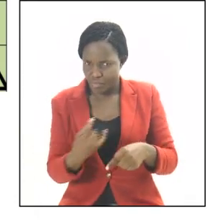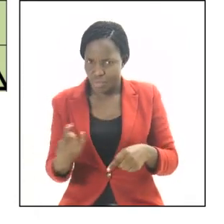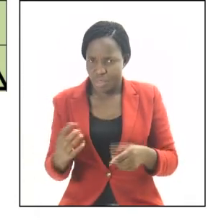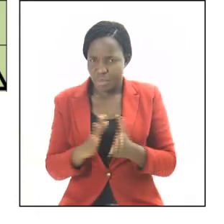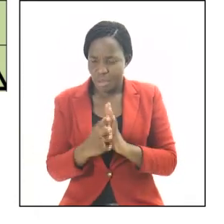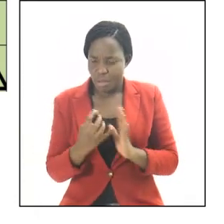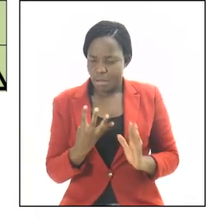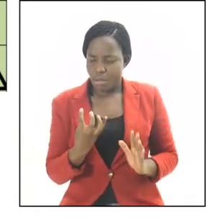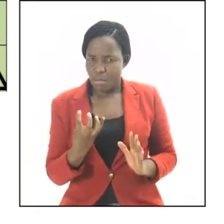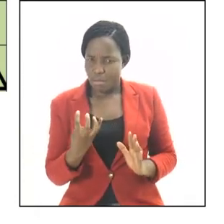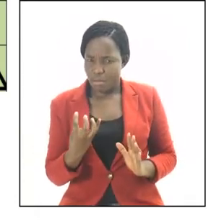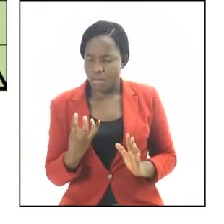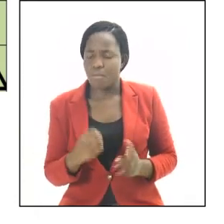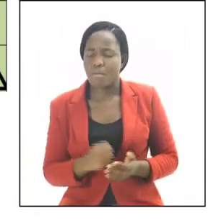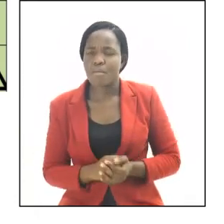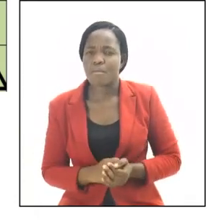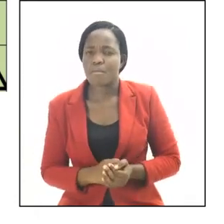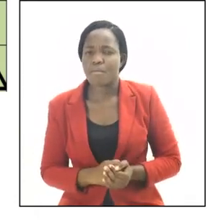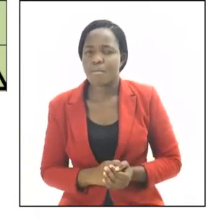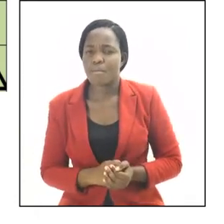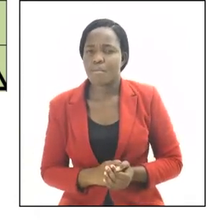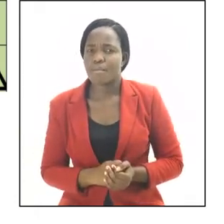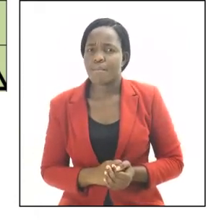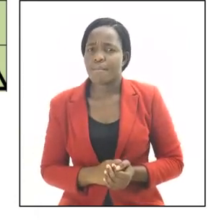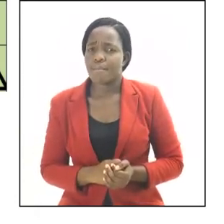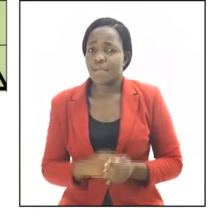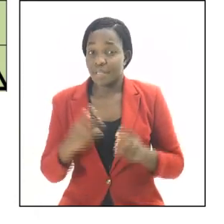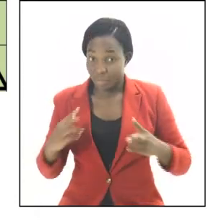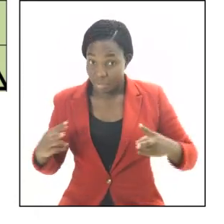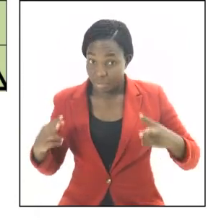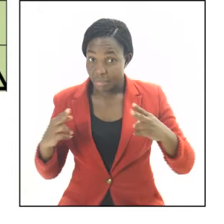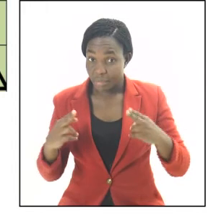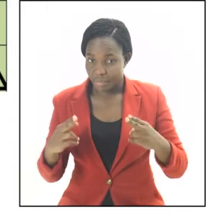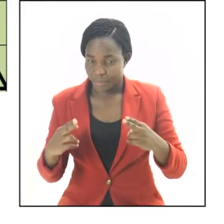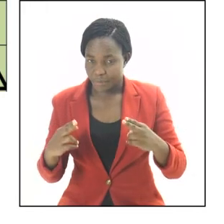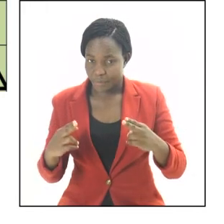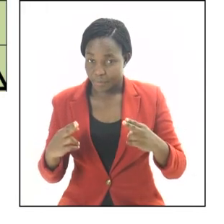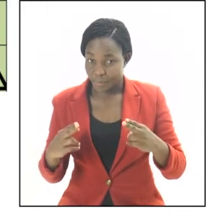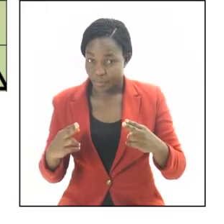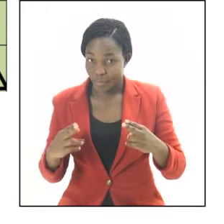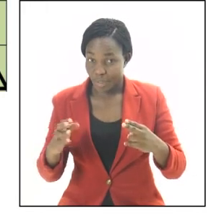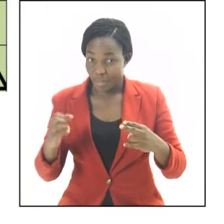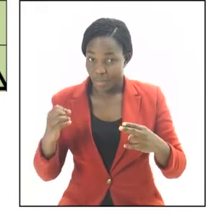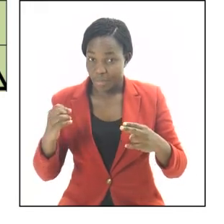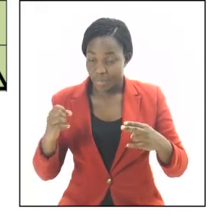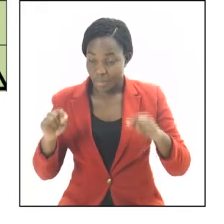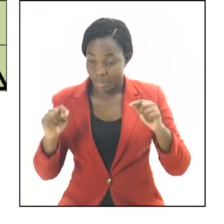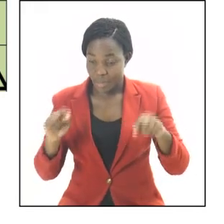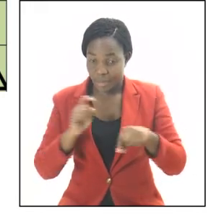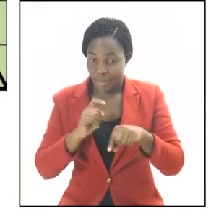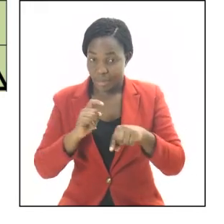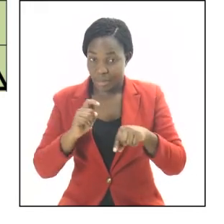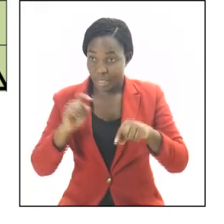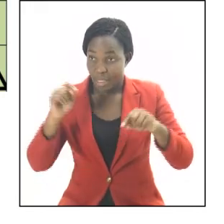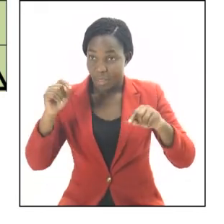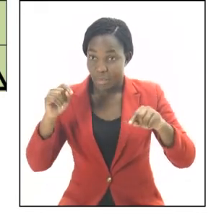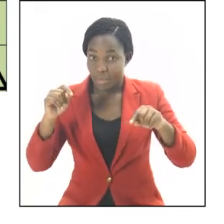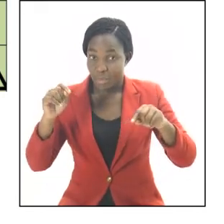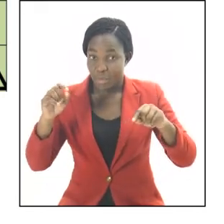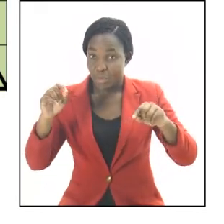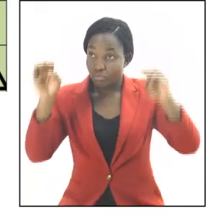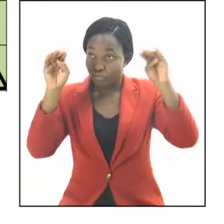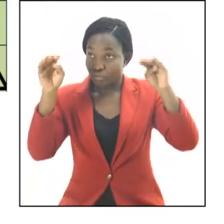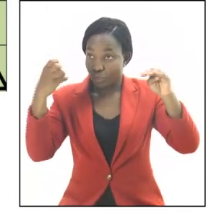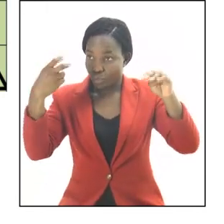out your trapezium. Let's say this time you take away 2 squares on each side at